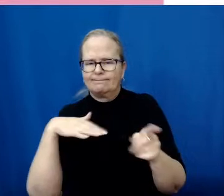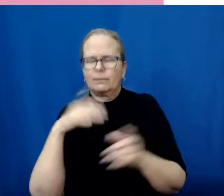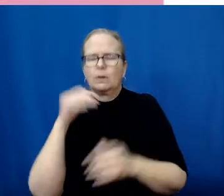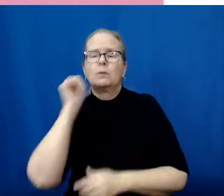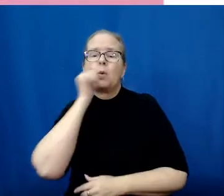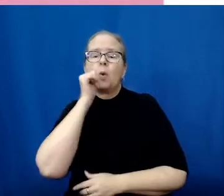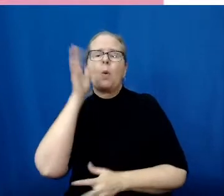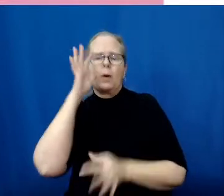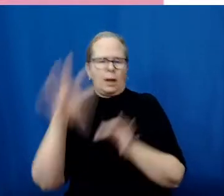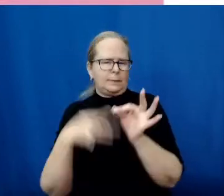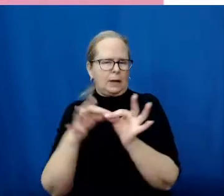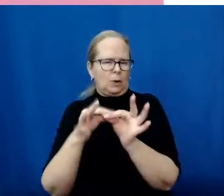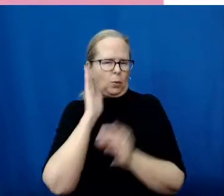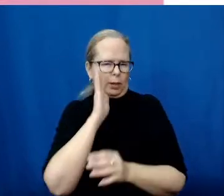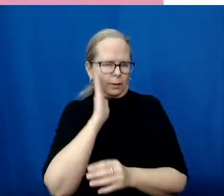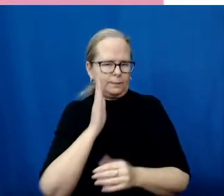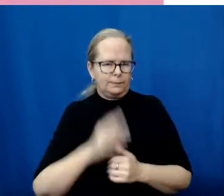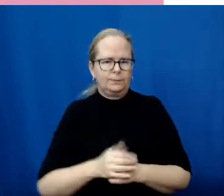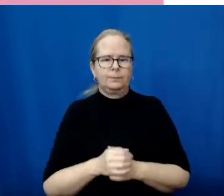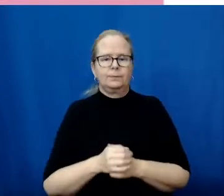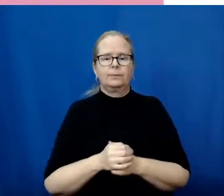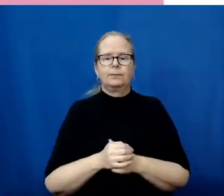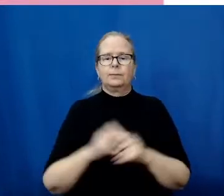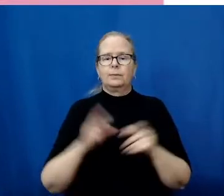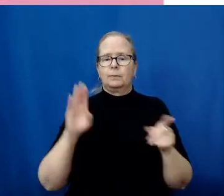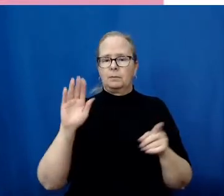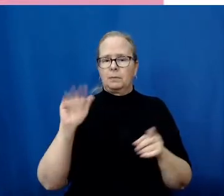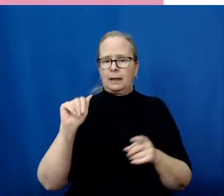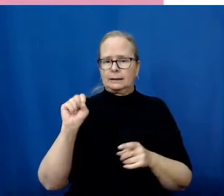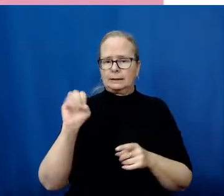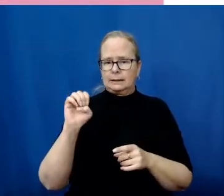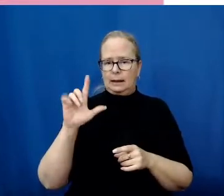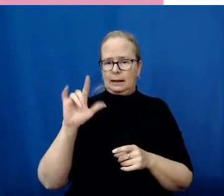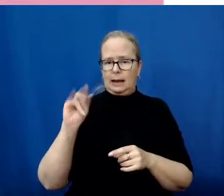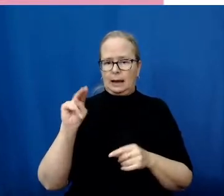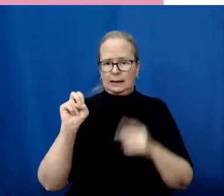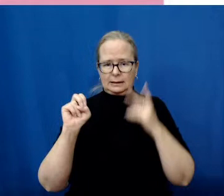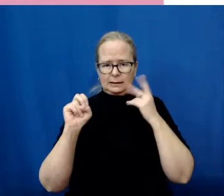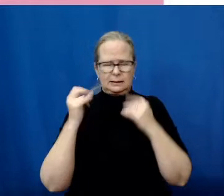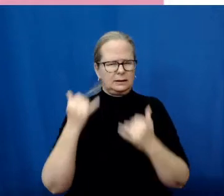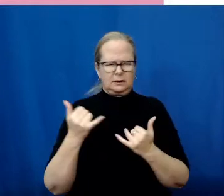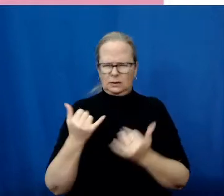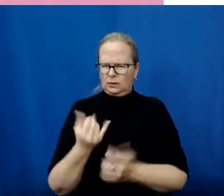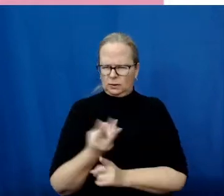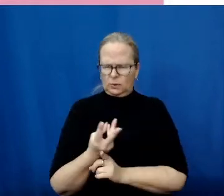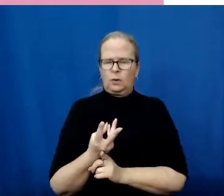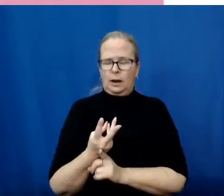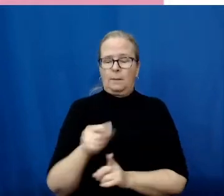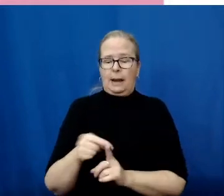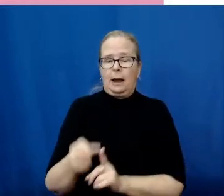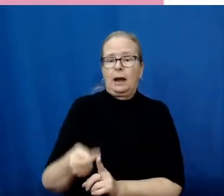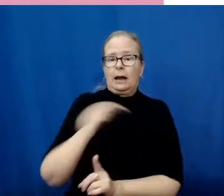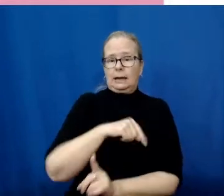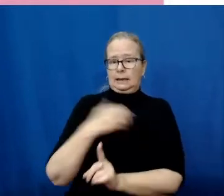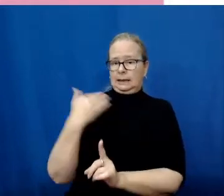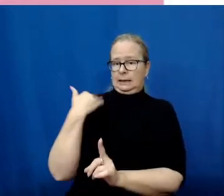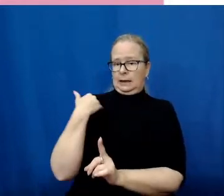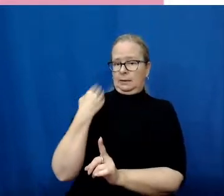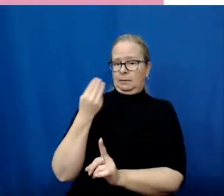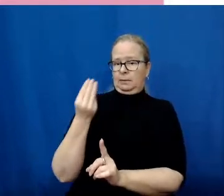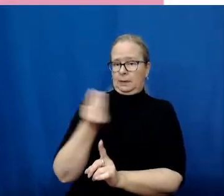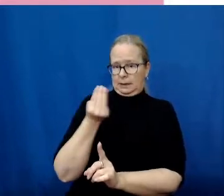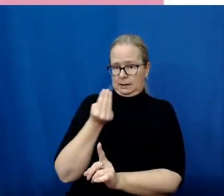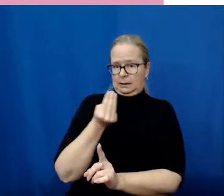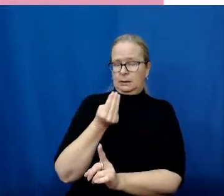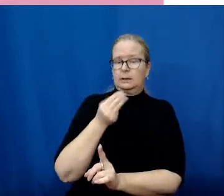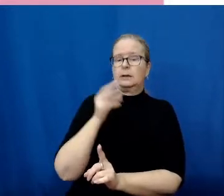is, today's Wednesday, so it was Monday, was yesterday reported at 617, today reported at 633,